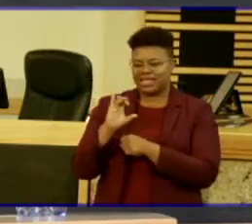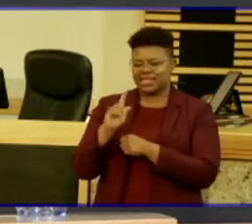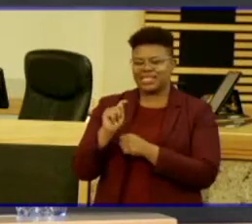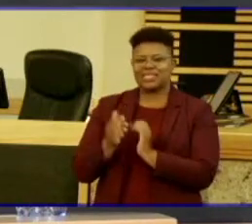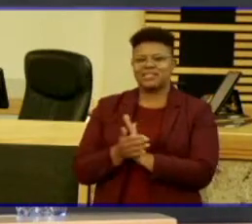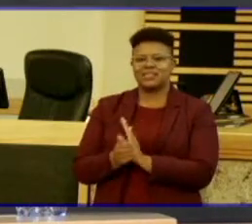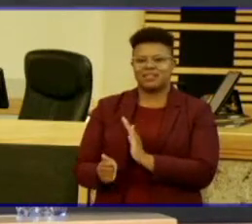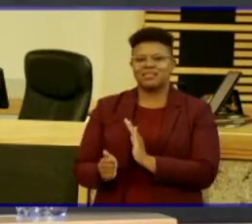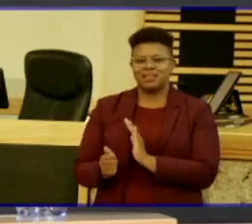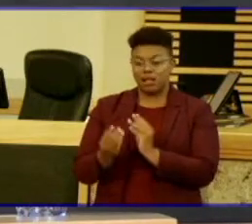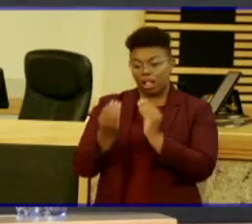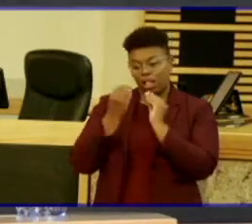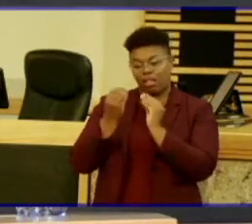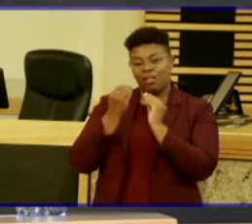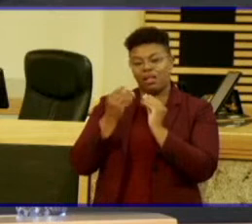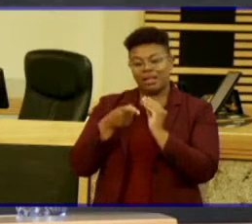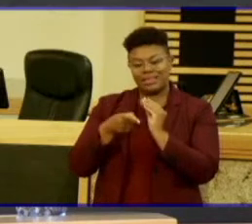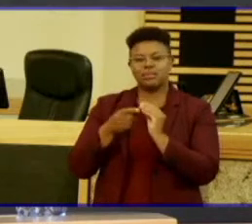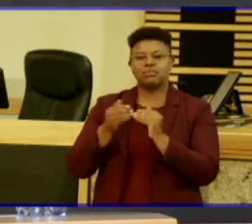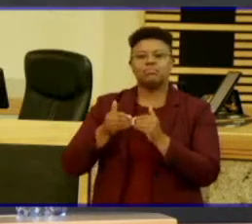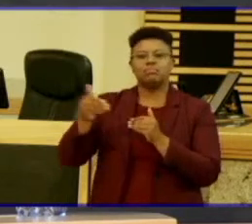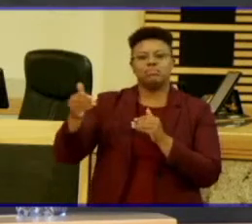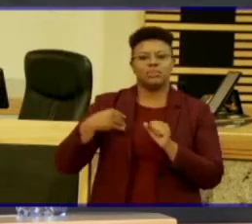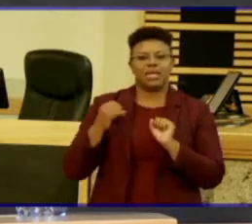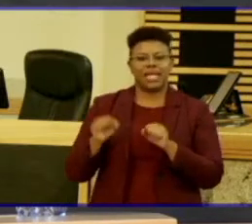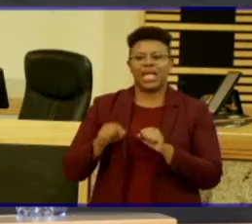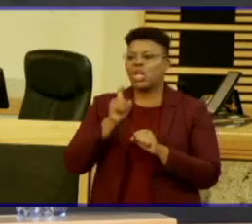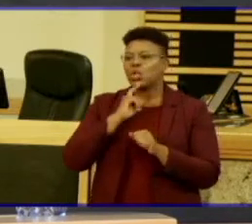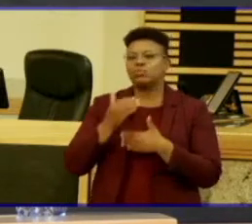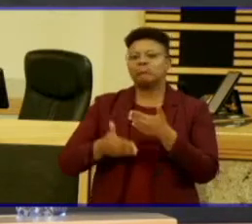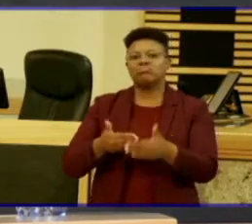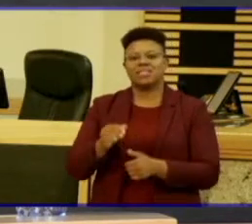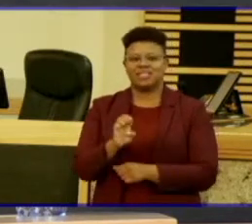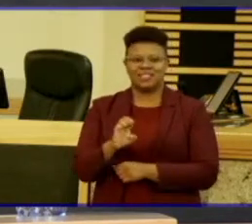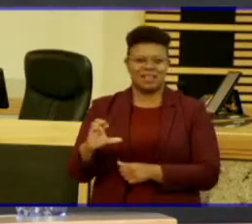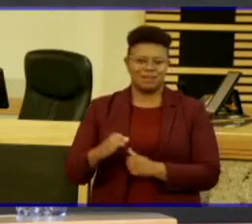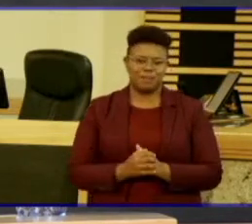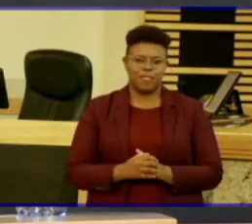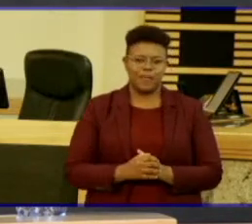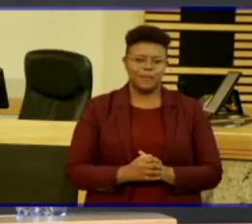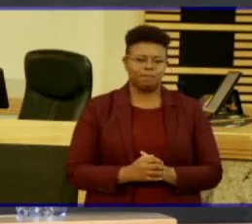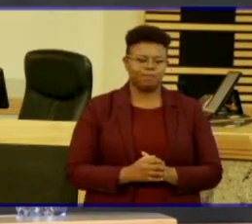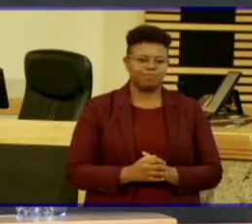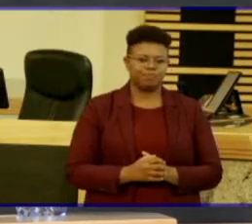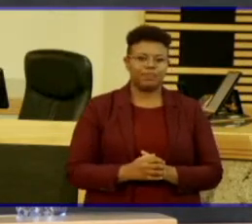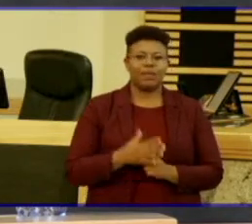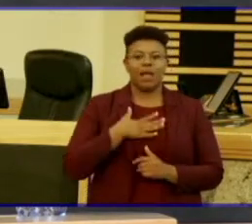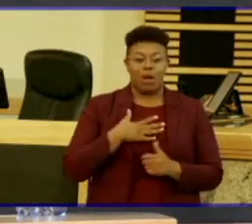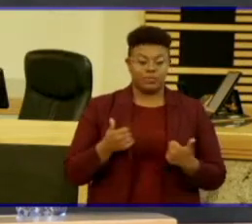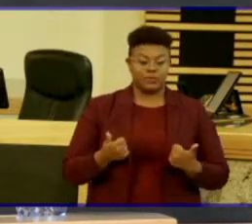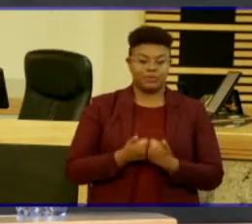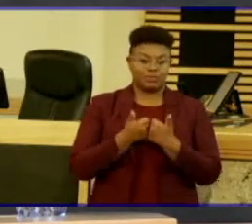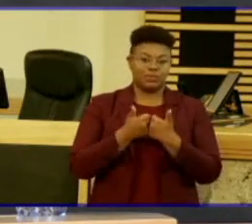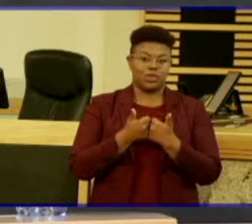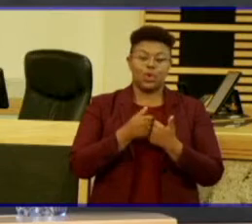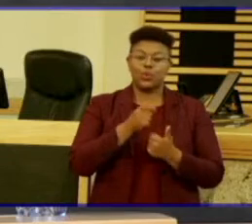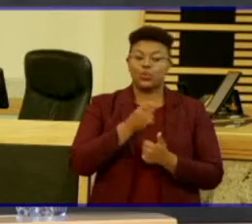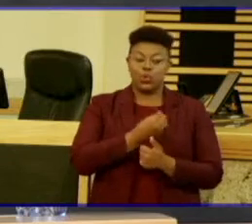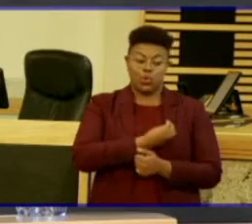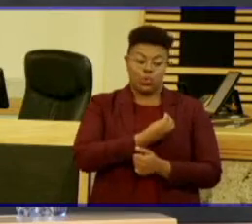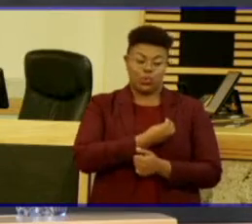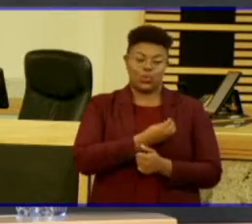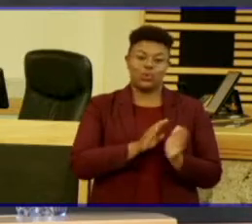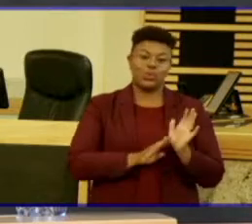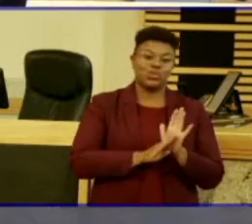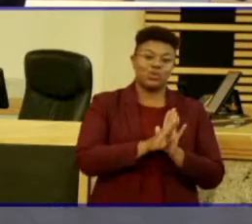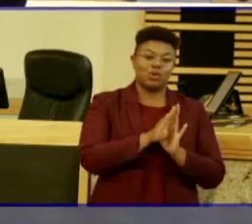will have a multiplier effect in the Eastern Cape. Madam Speaker, our challenges of youth development include